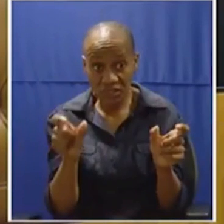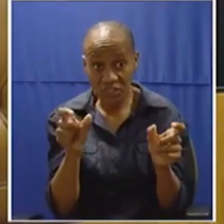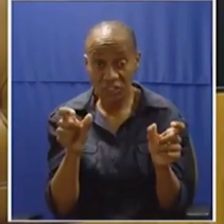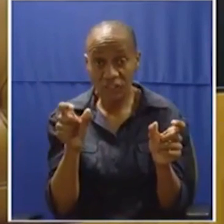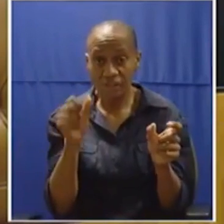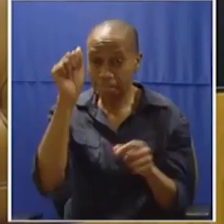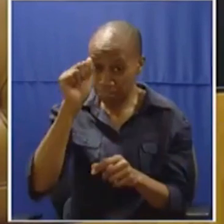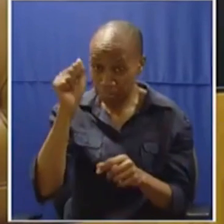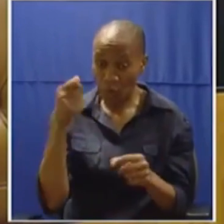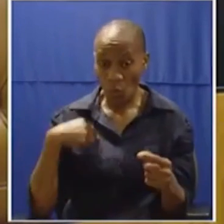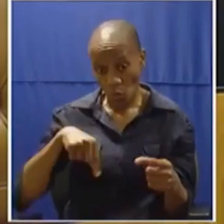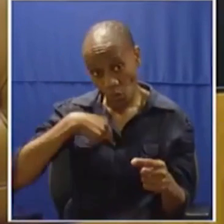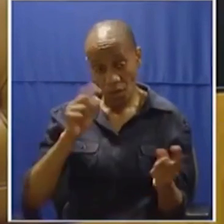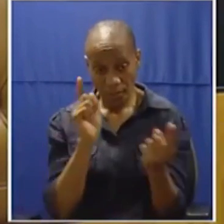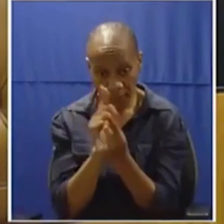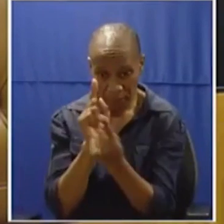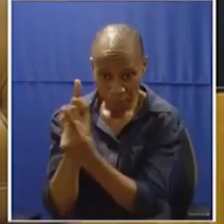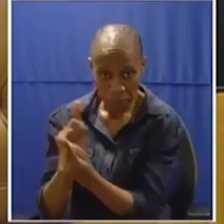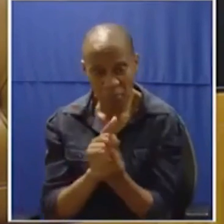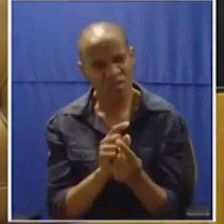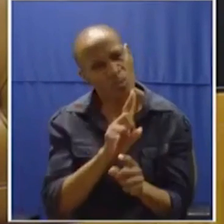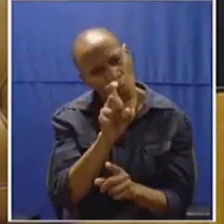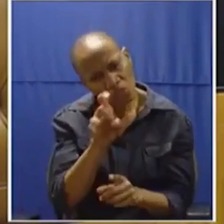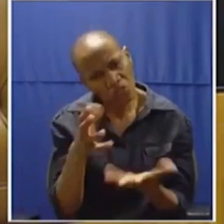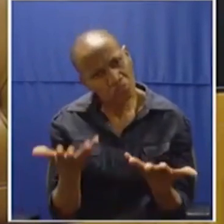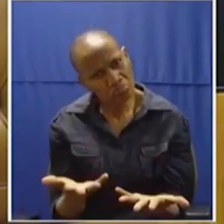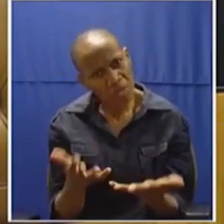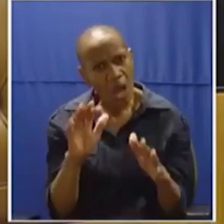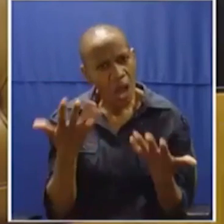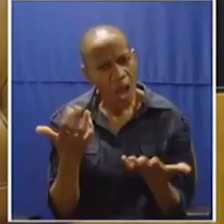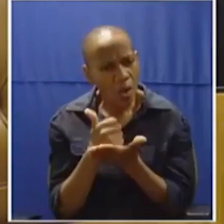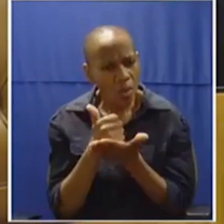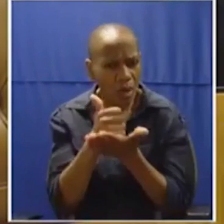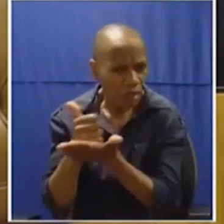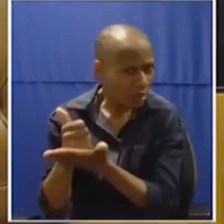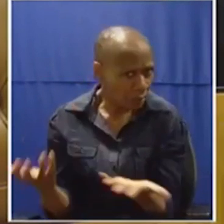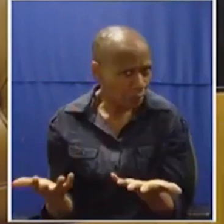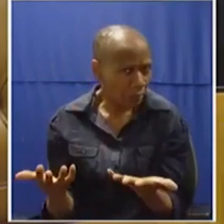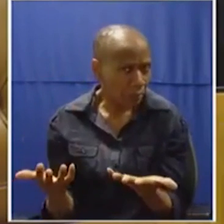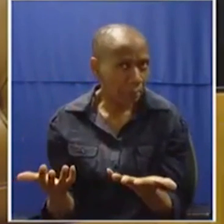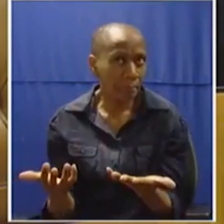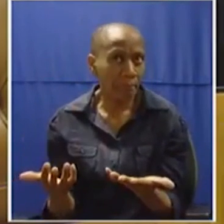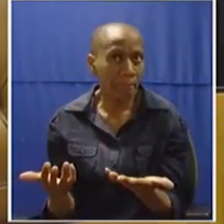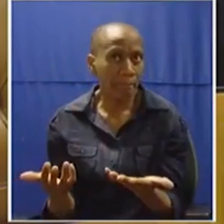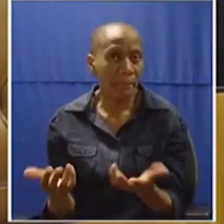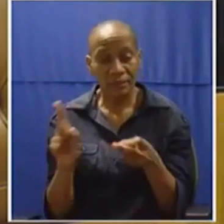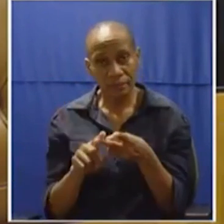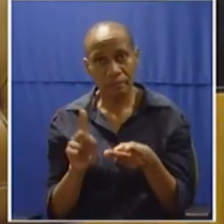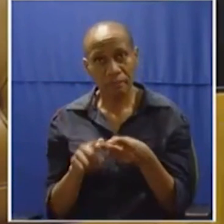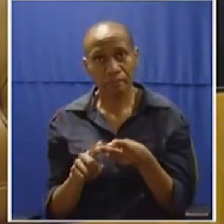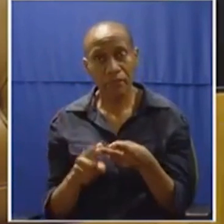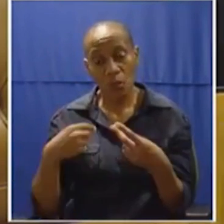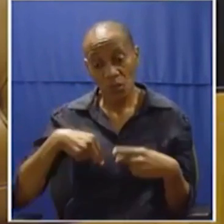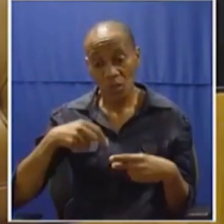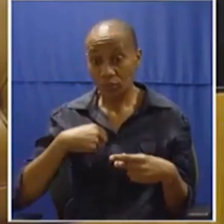at whether there are any matters that can be dealt with differently outside of the criminal justice system, as well as we had